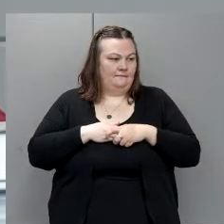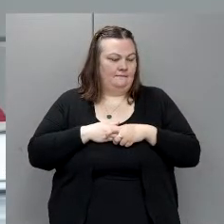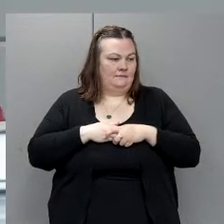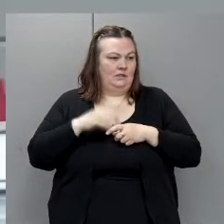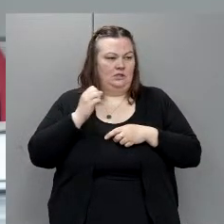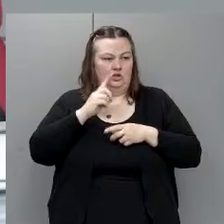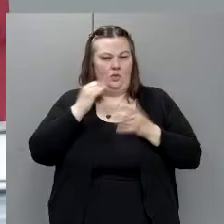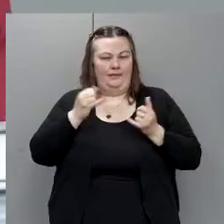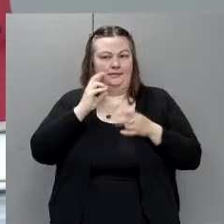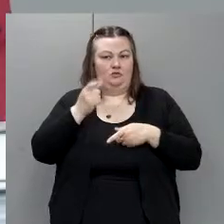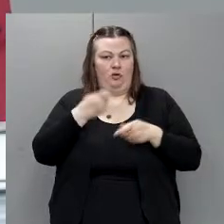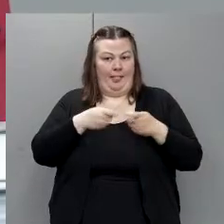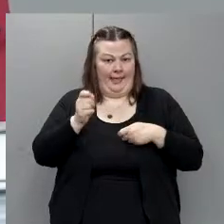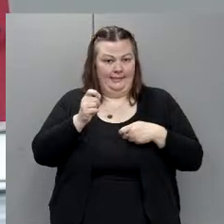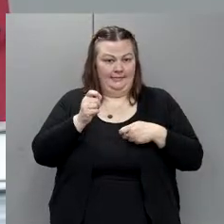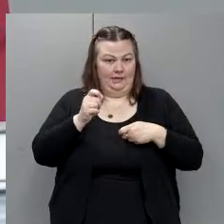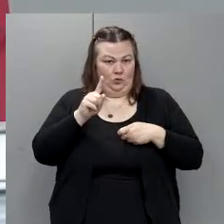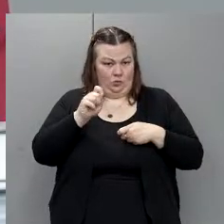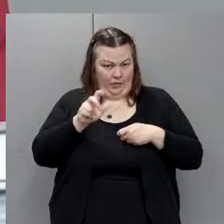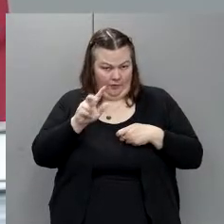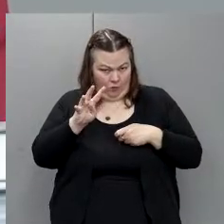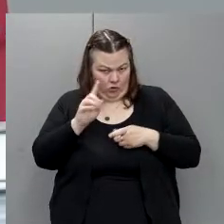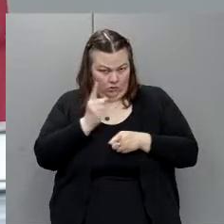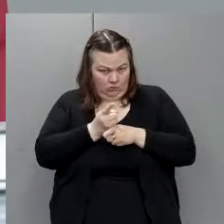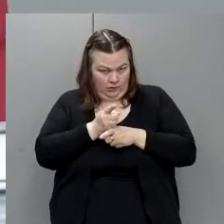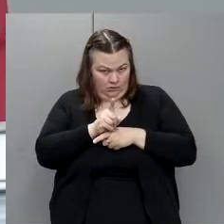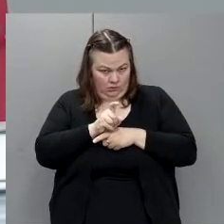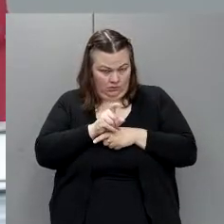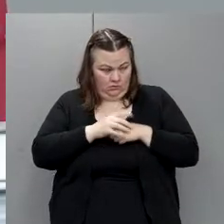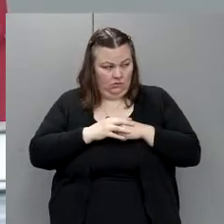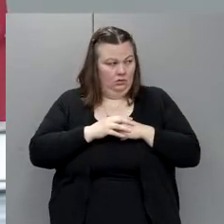So this is replacing the existing 1.34.